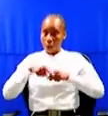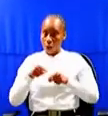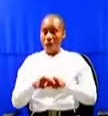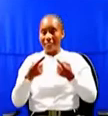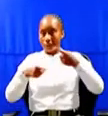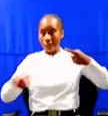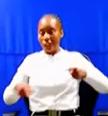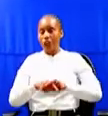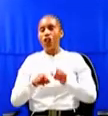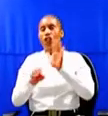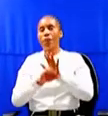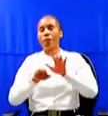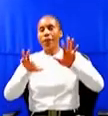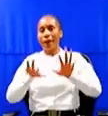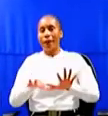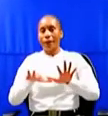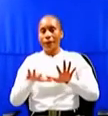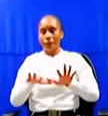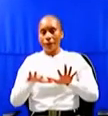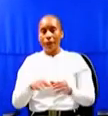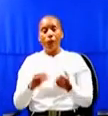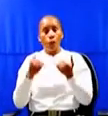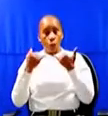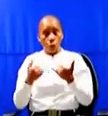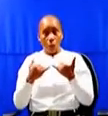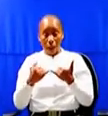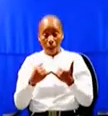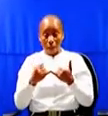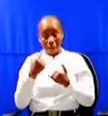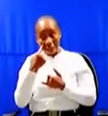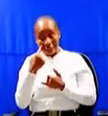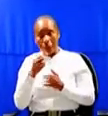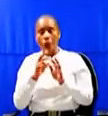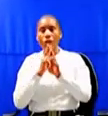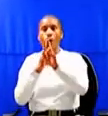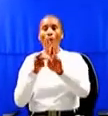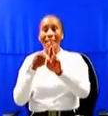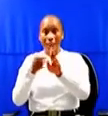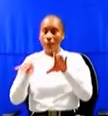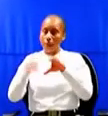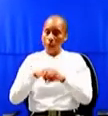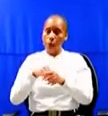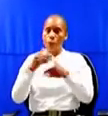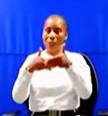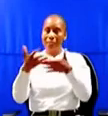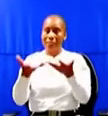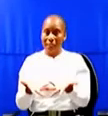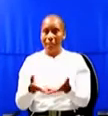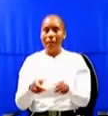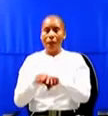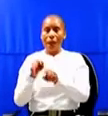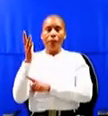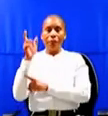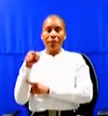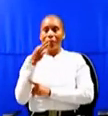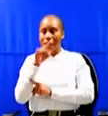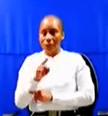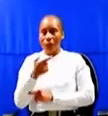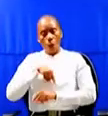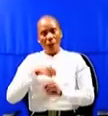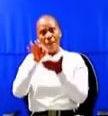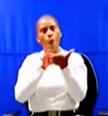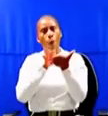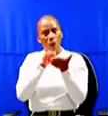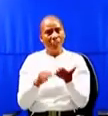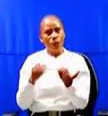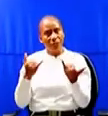institutions. Today's consideration of the report is part of that process. As the Speaker has indicated, we are not voting today on whether the